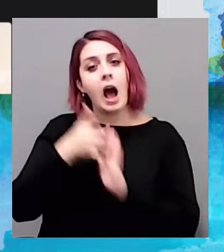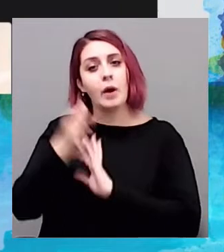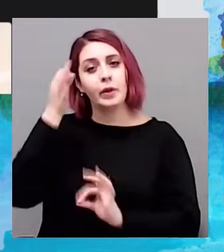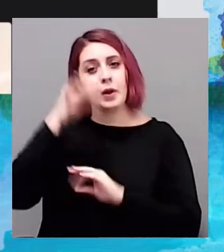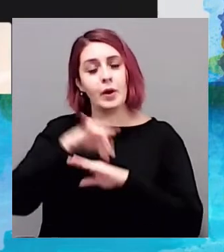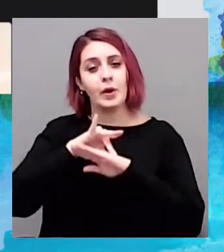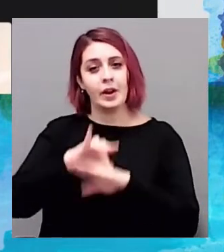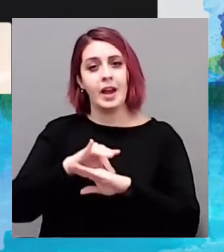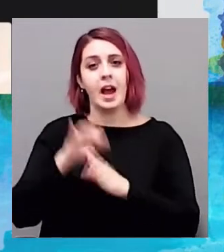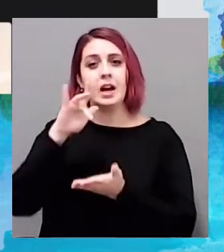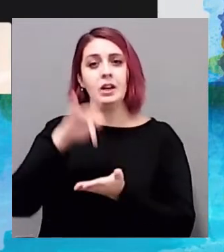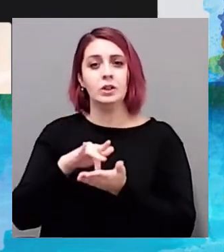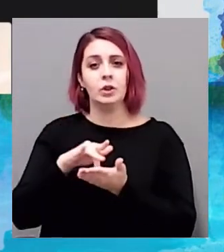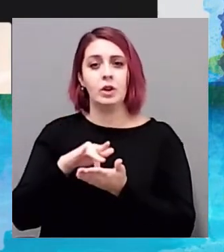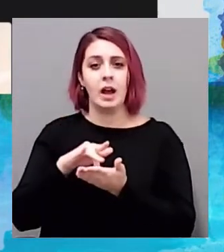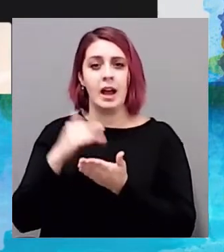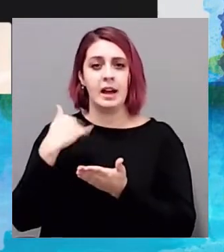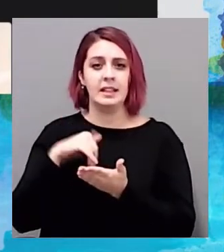audio guide.